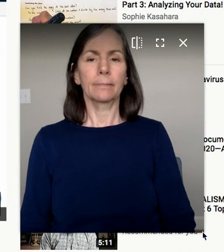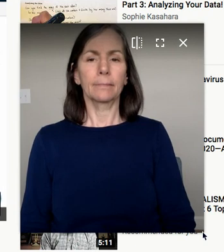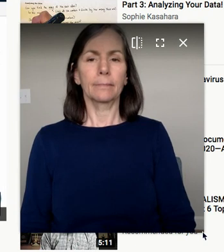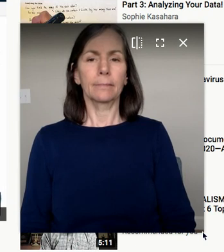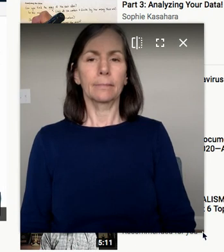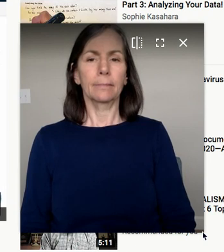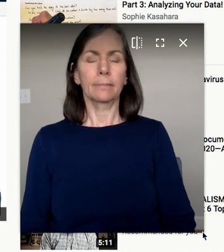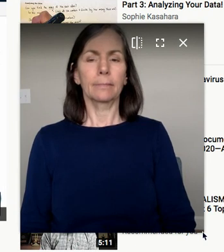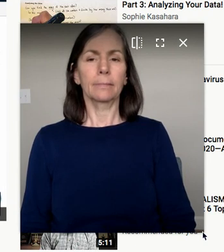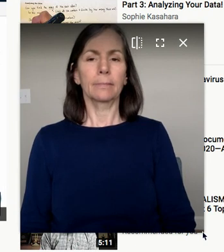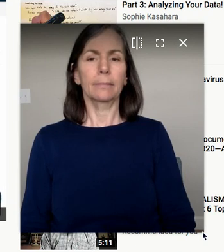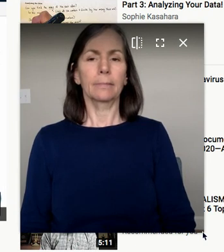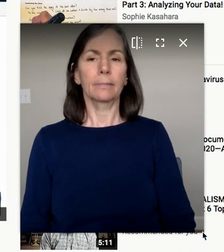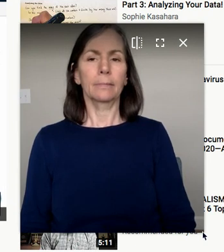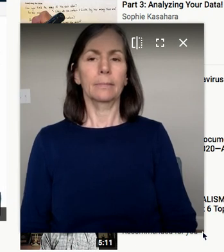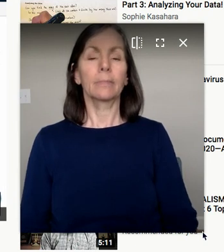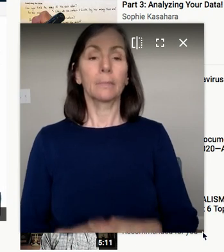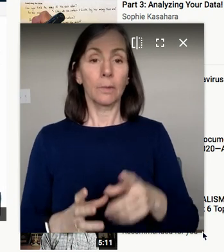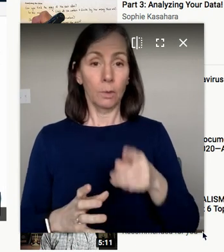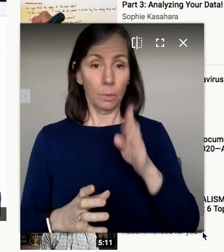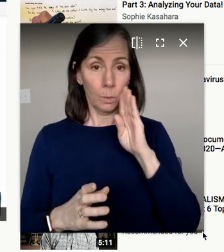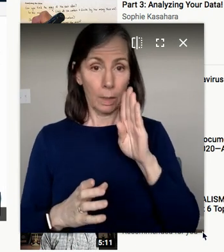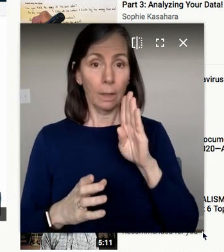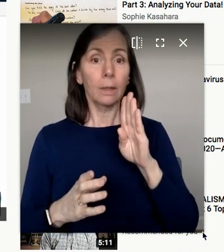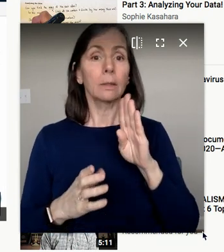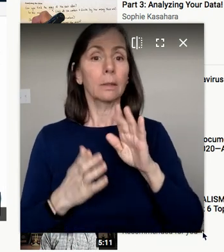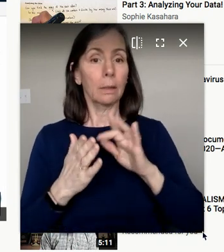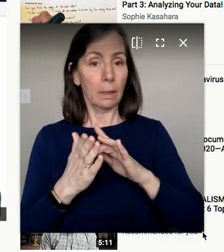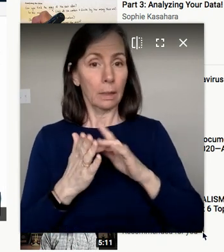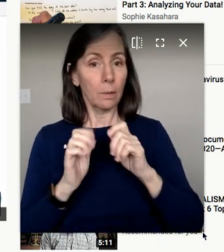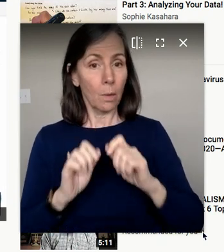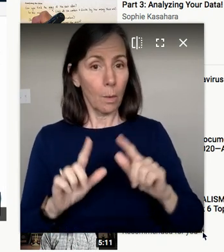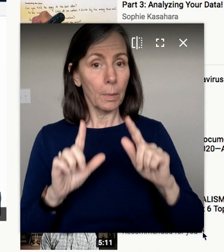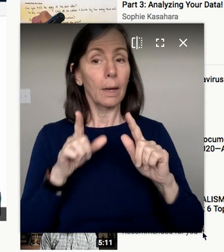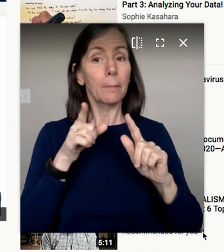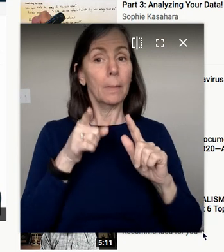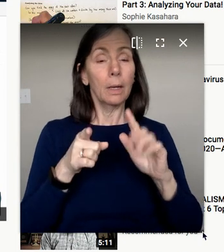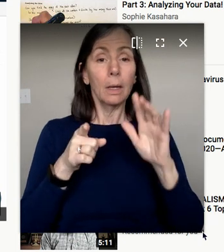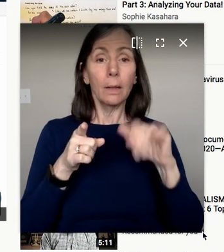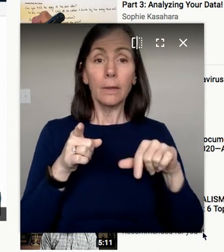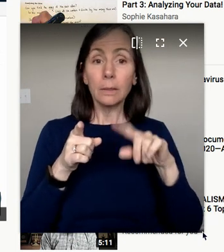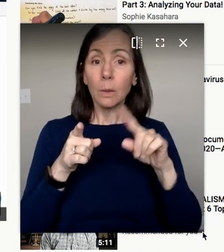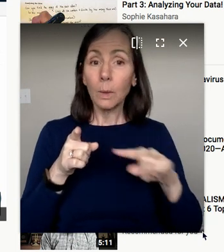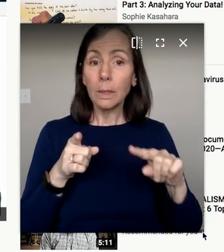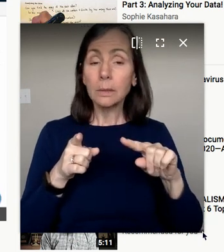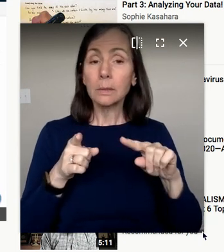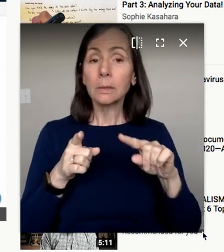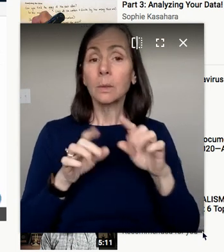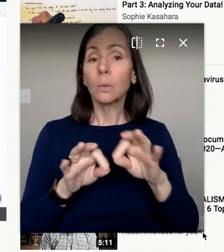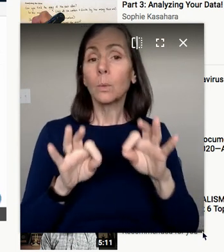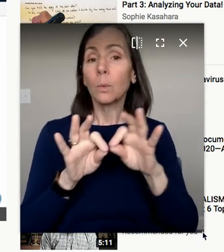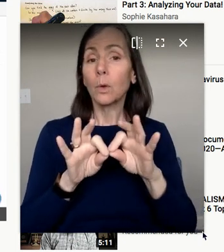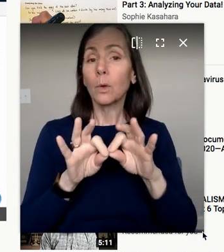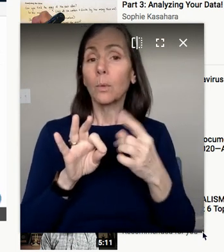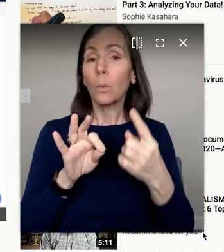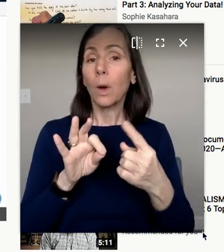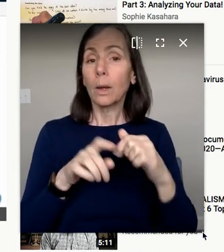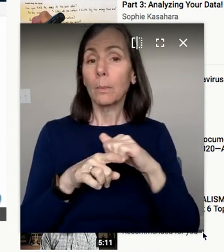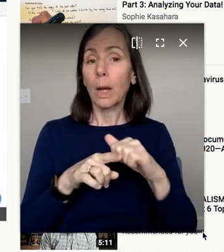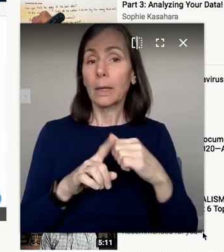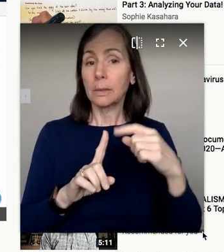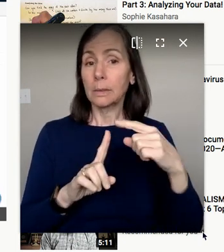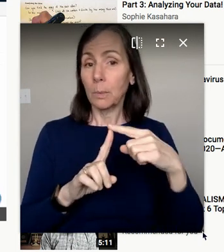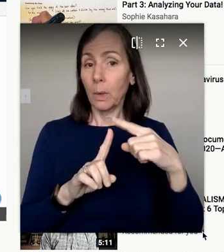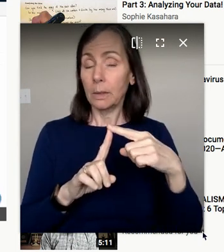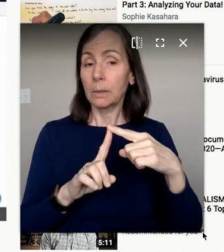So you guys will see this page. It says, taking this quiz is worth 1 practice point. You will